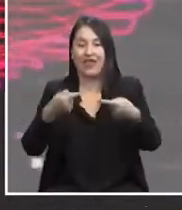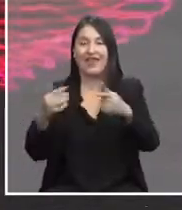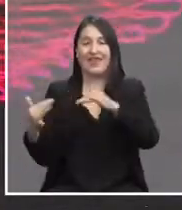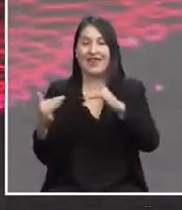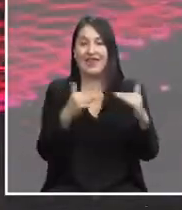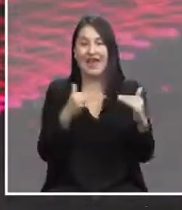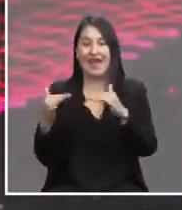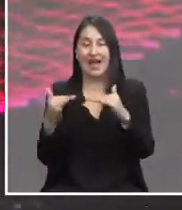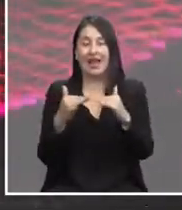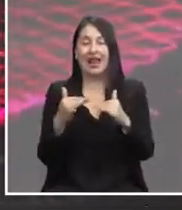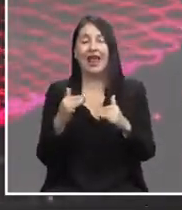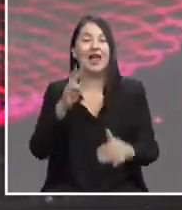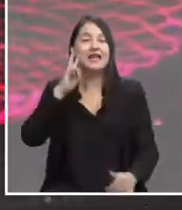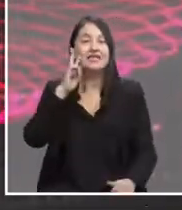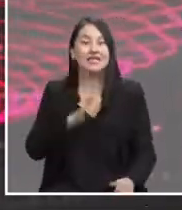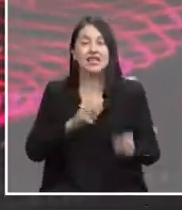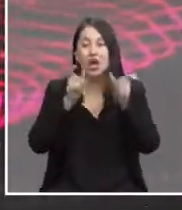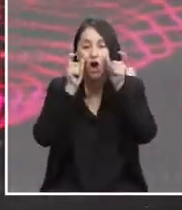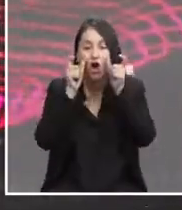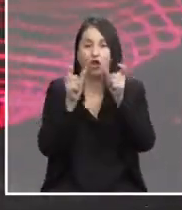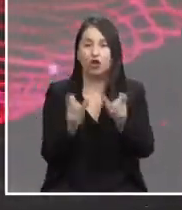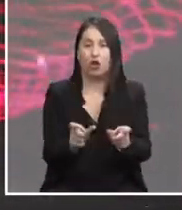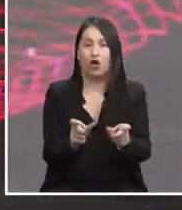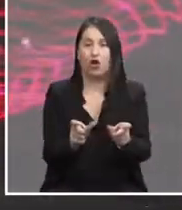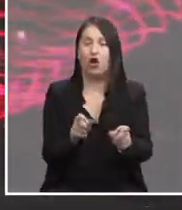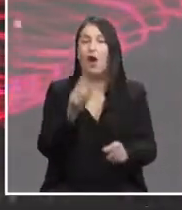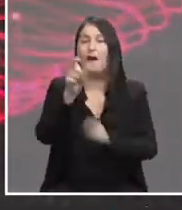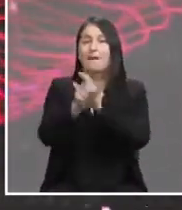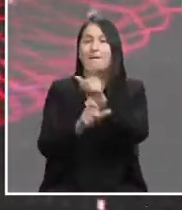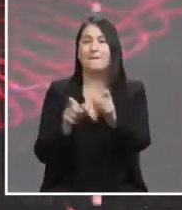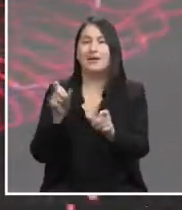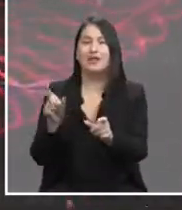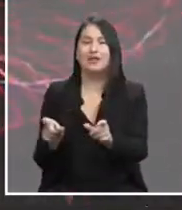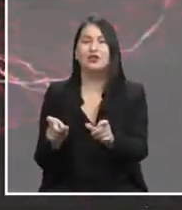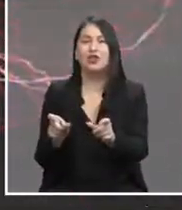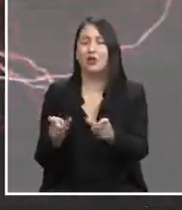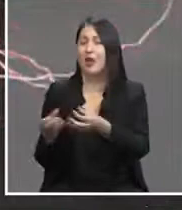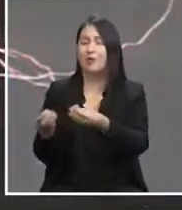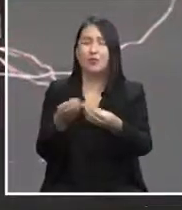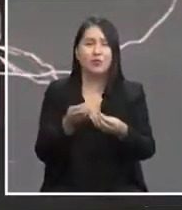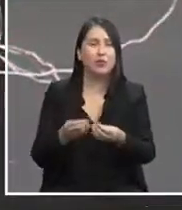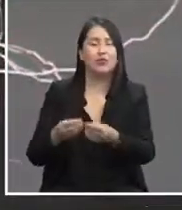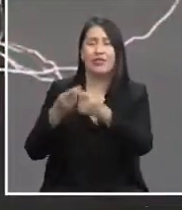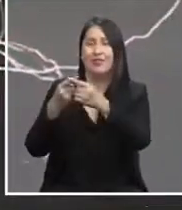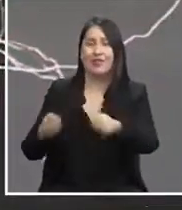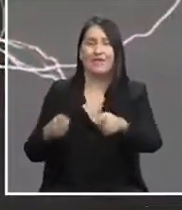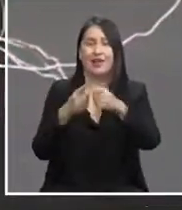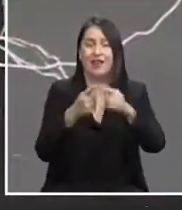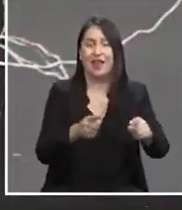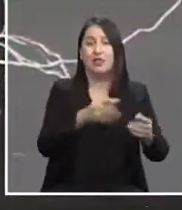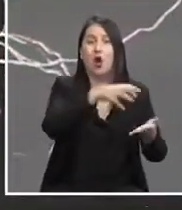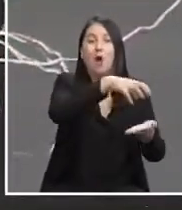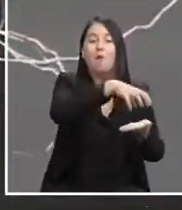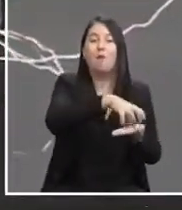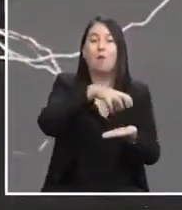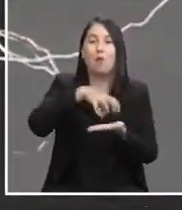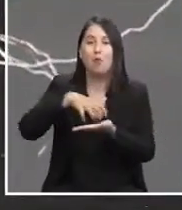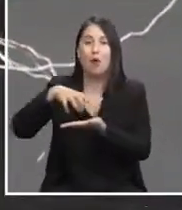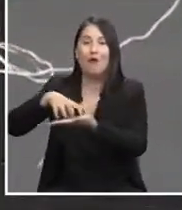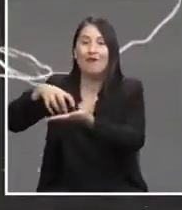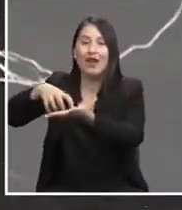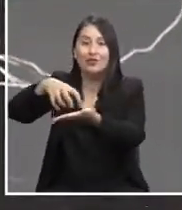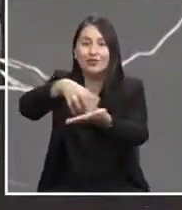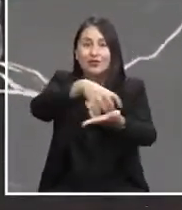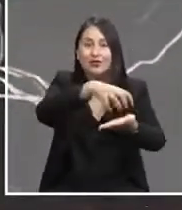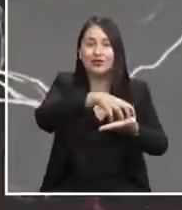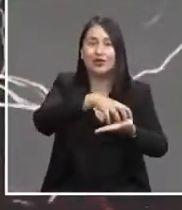actors, multiple belligerents. The populations that were collateral victims are